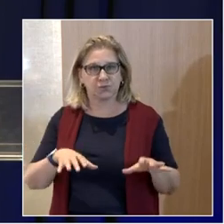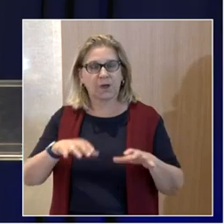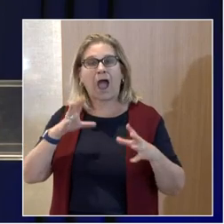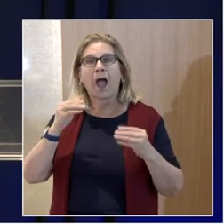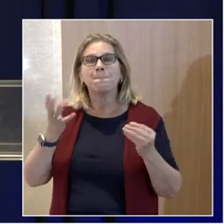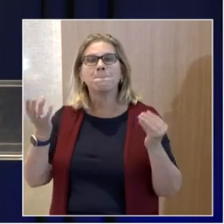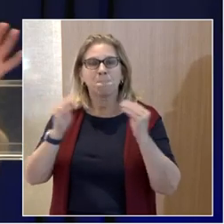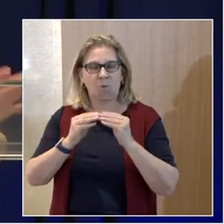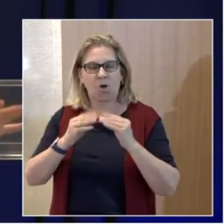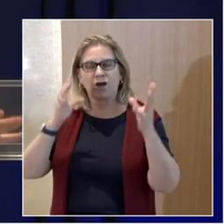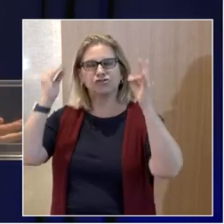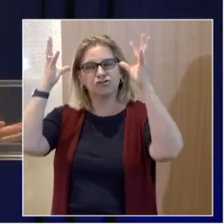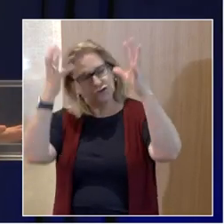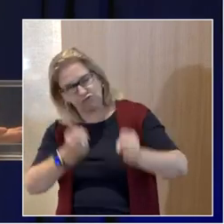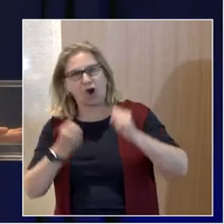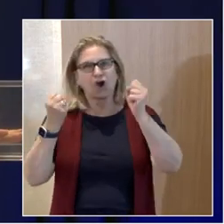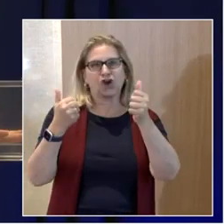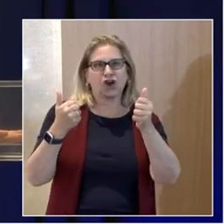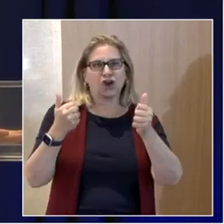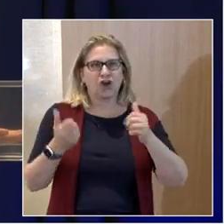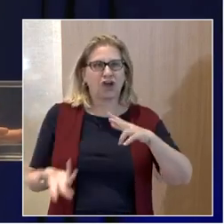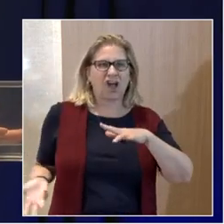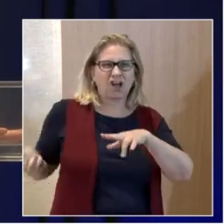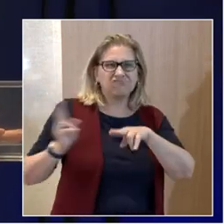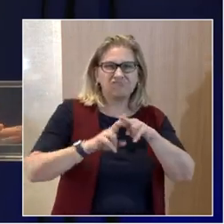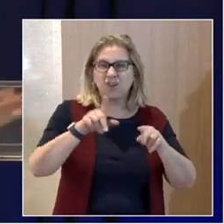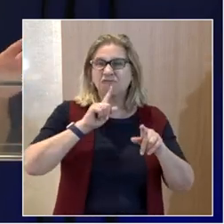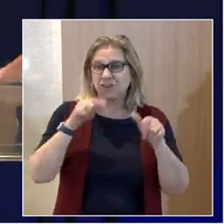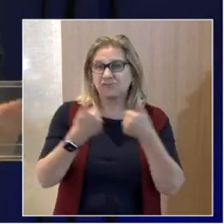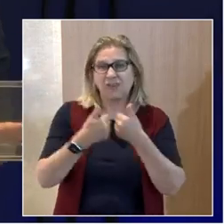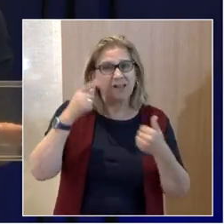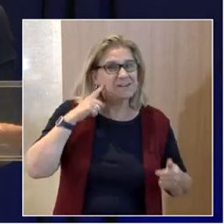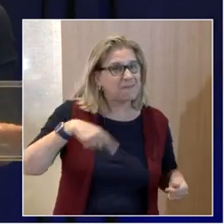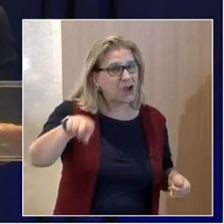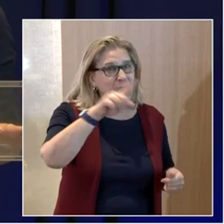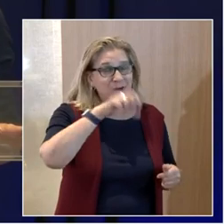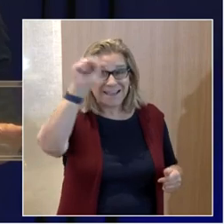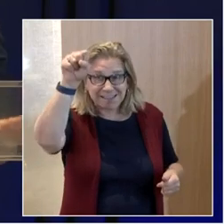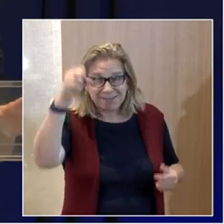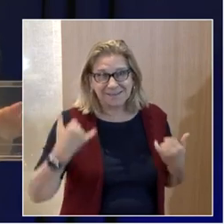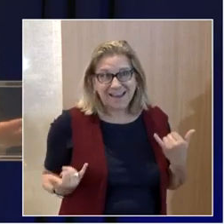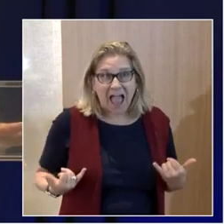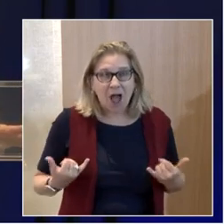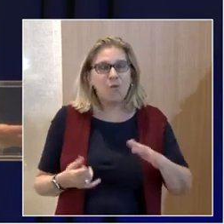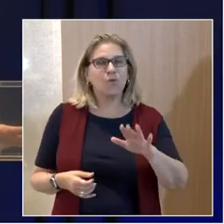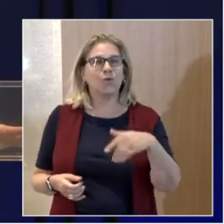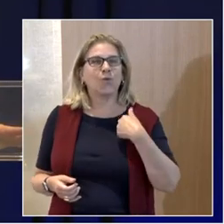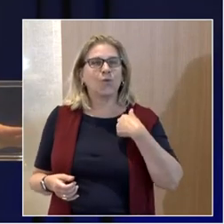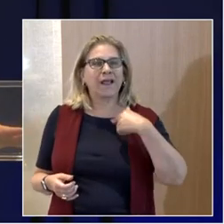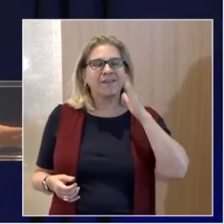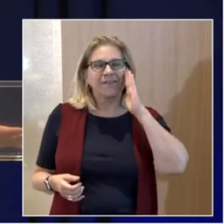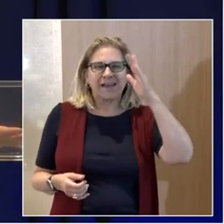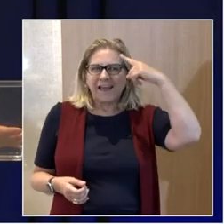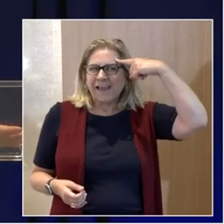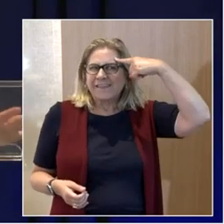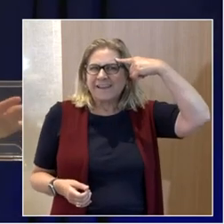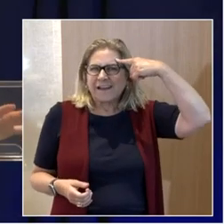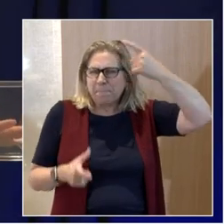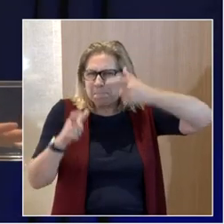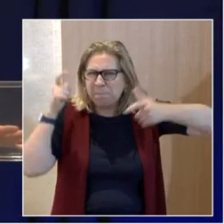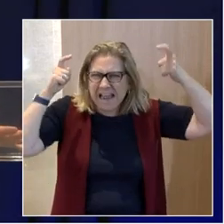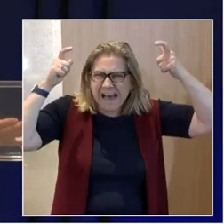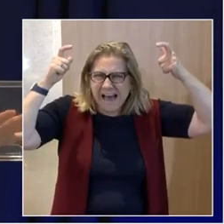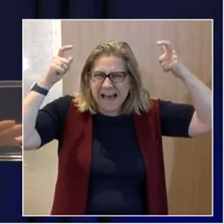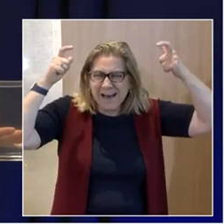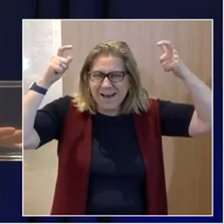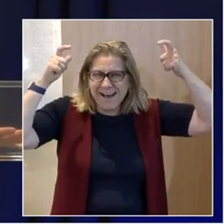today. So I have a challenge for you. Today, we are going to think really big. We're going